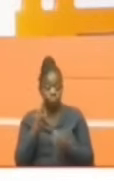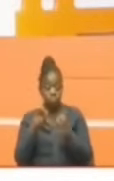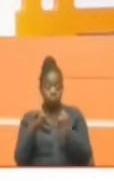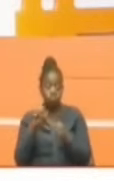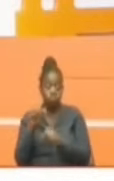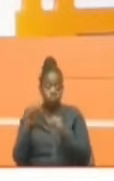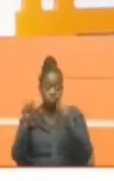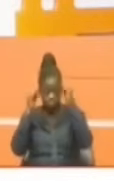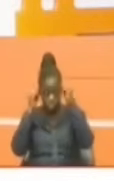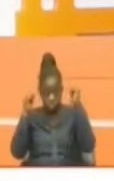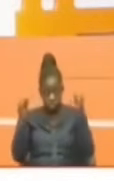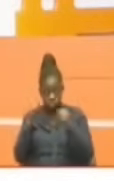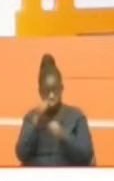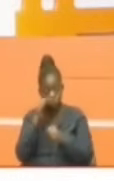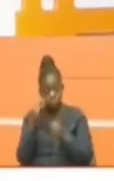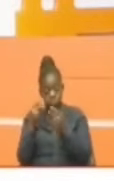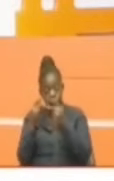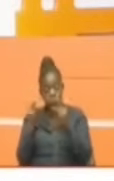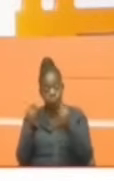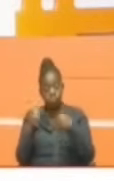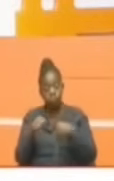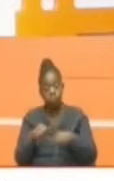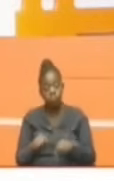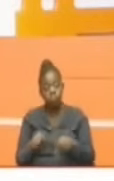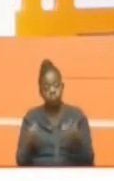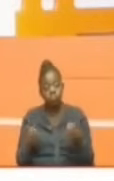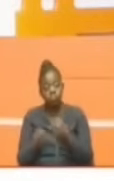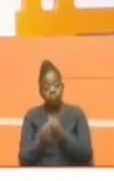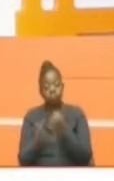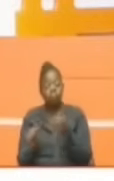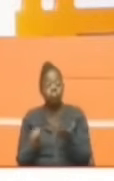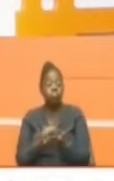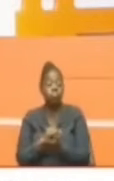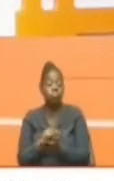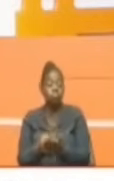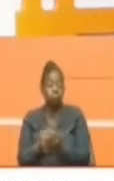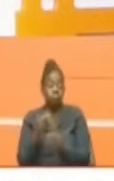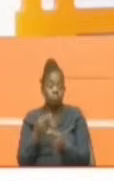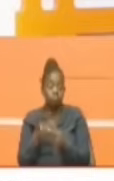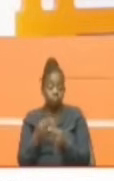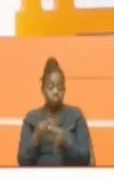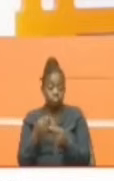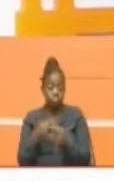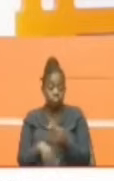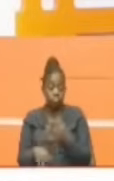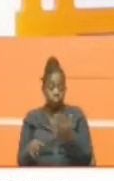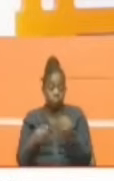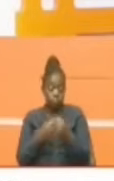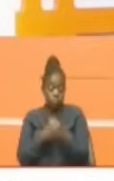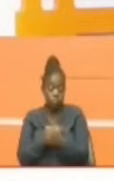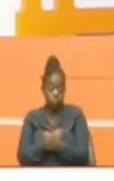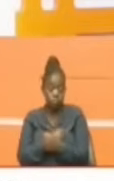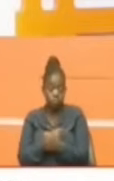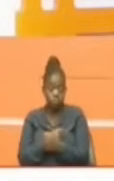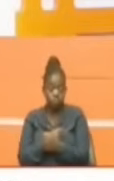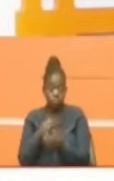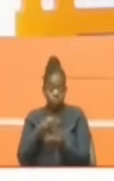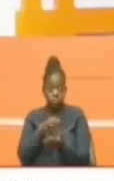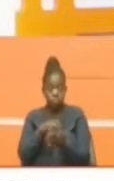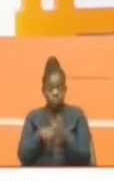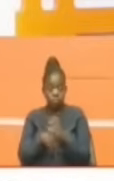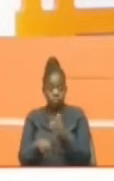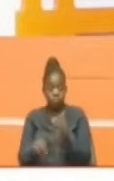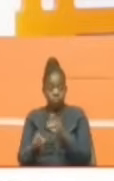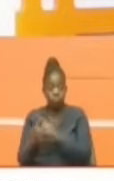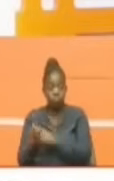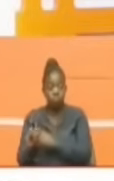mara President Museveni atongo zenkula irubili doktaso utonde wensi etumidwa Patriotism Environment